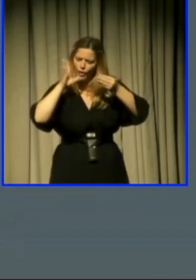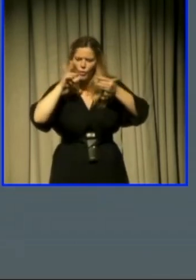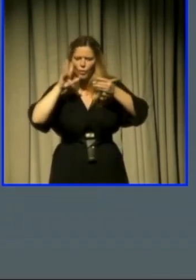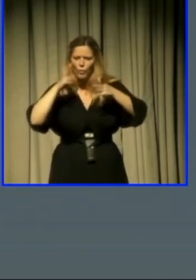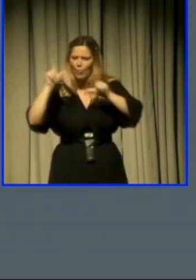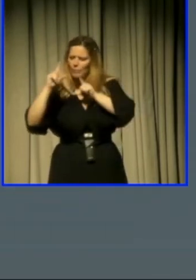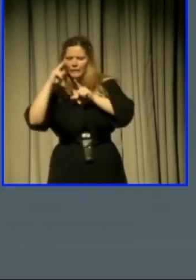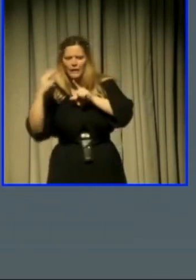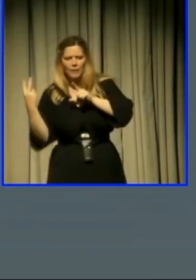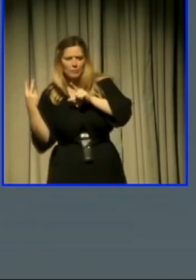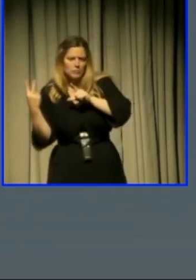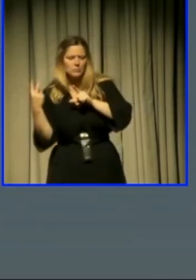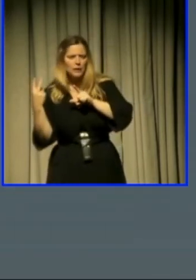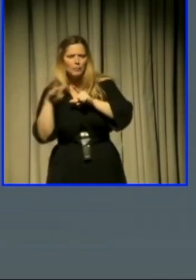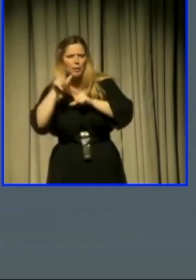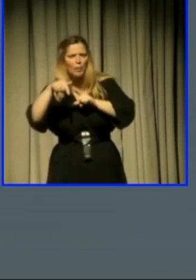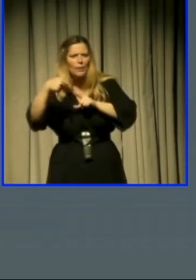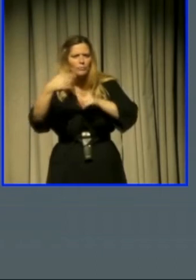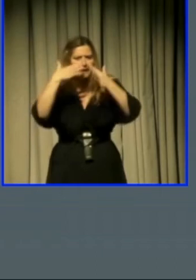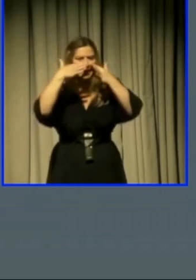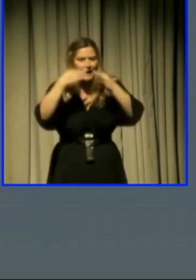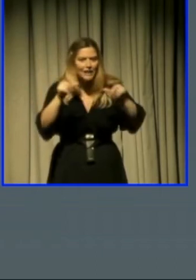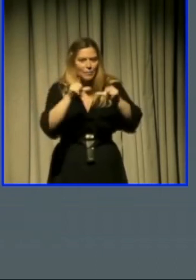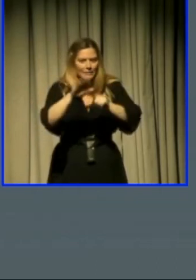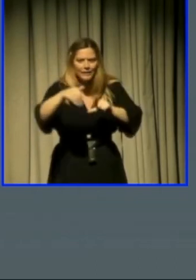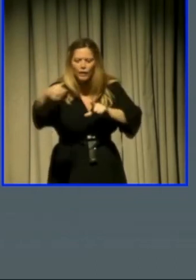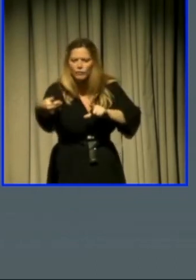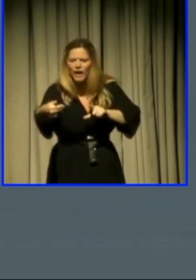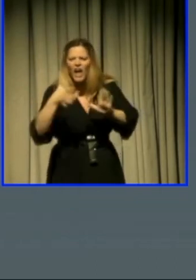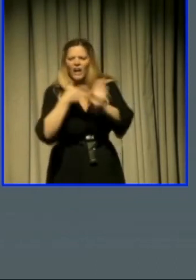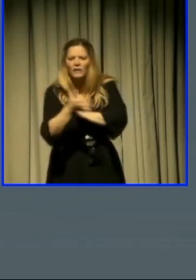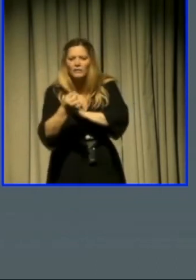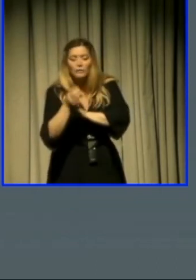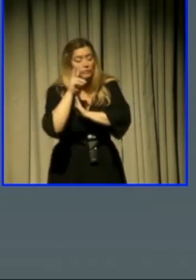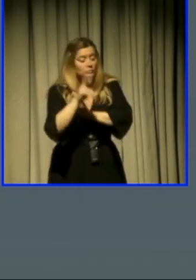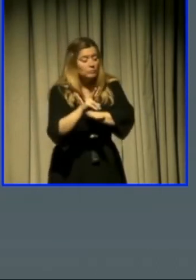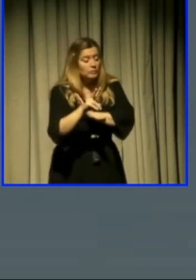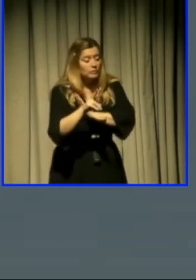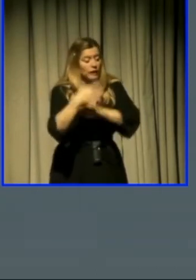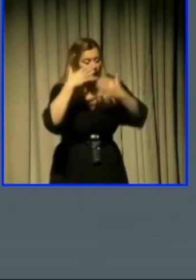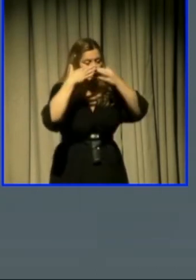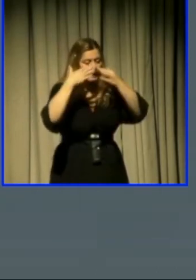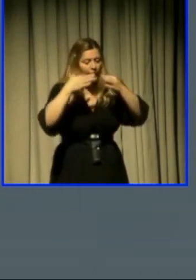So we're starting to see augmented reality becoming a bigger thing. And,